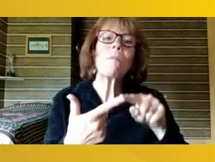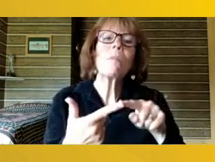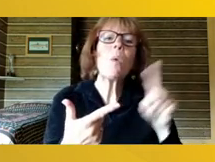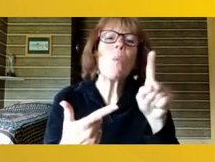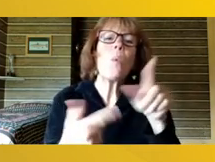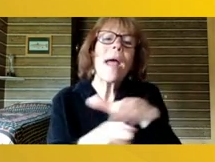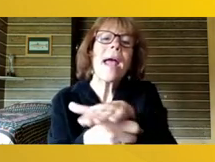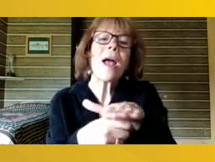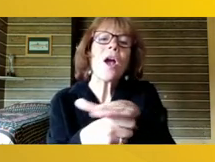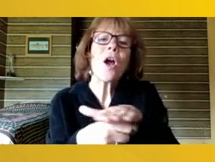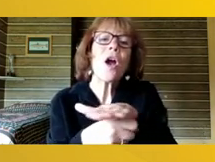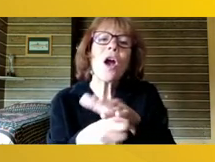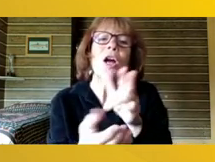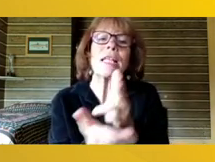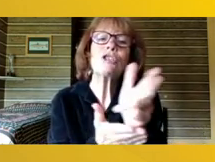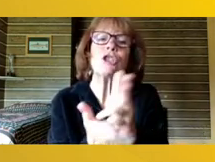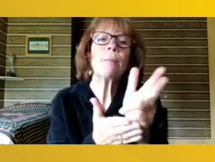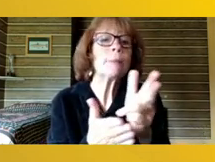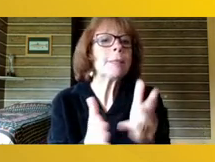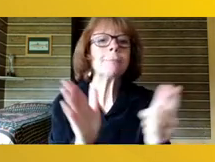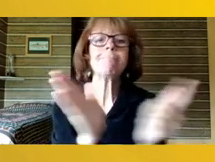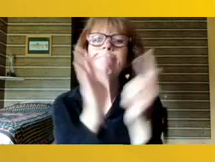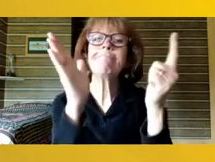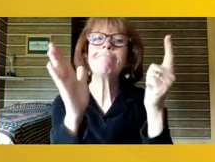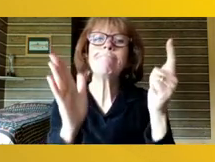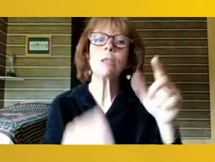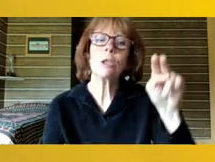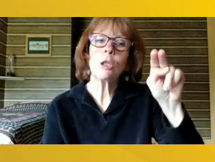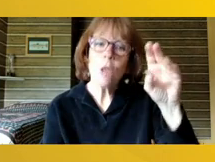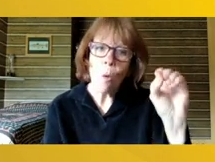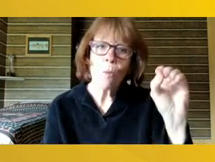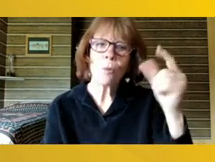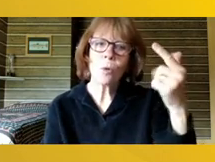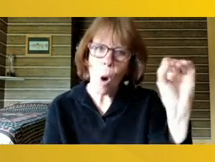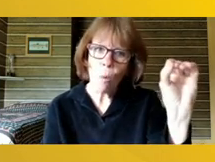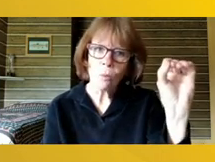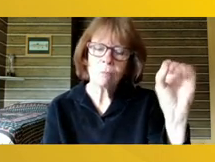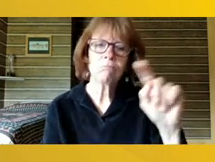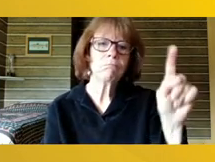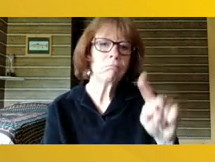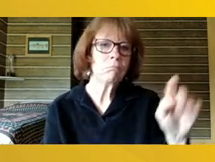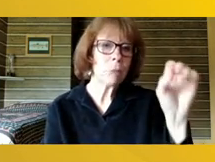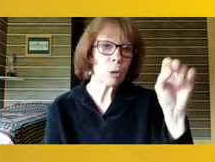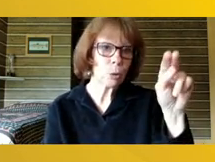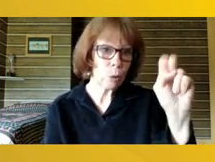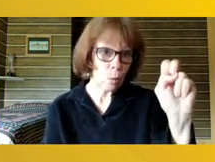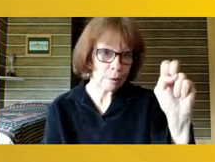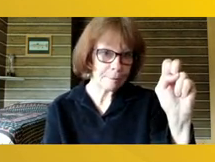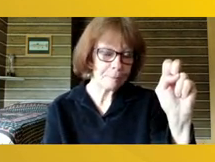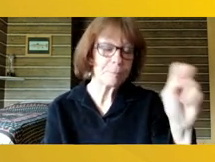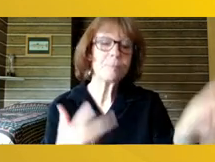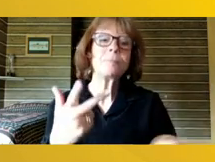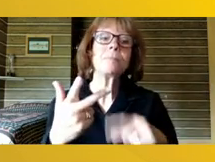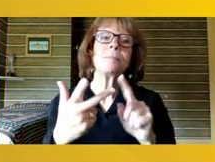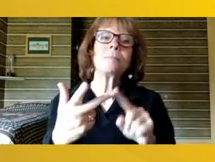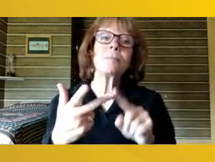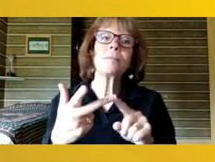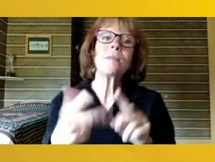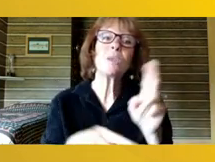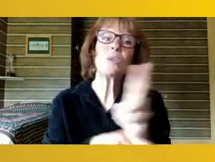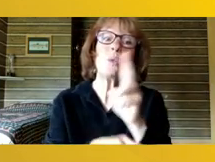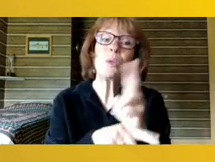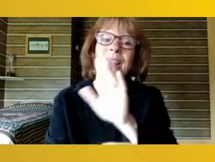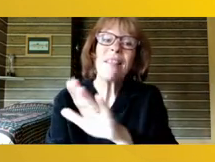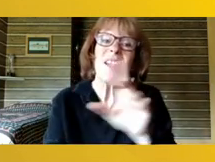ships are not allowed to go. We're going to call this no-go zones. And then finally, they learn about using real-time